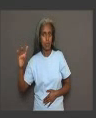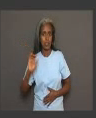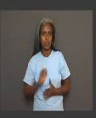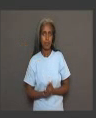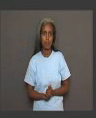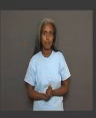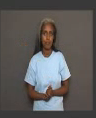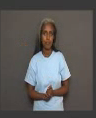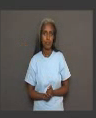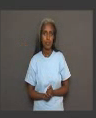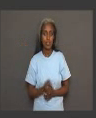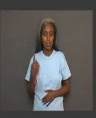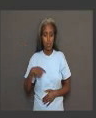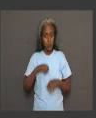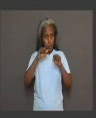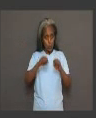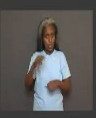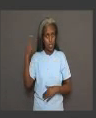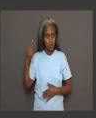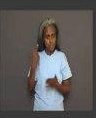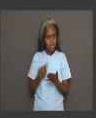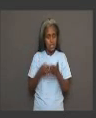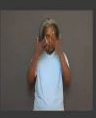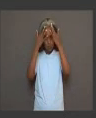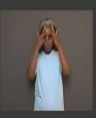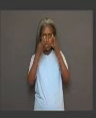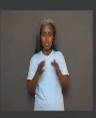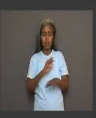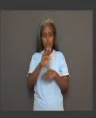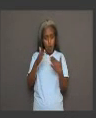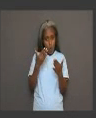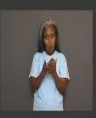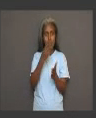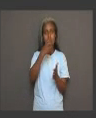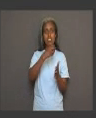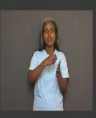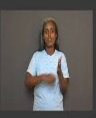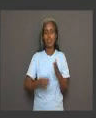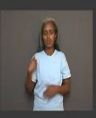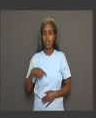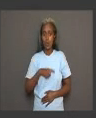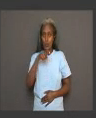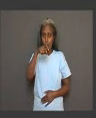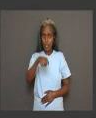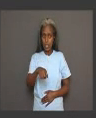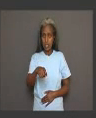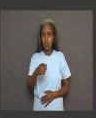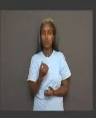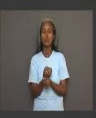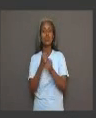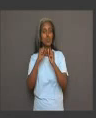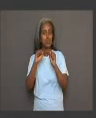157. We can use this to determine all the values we will need